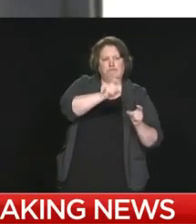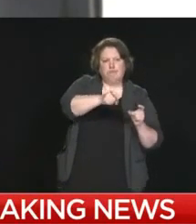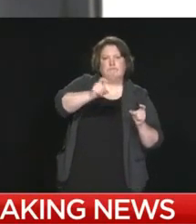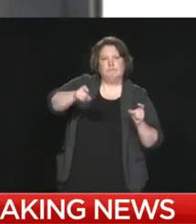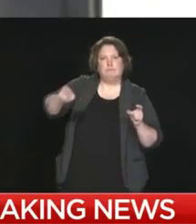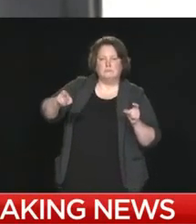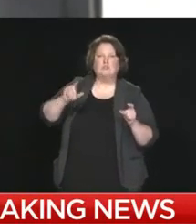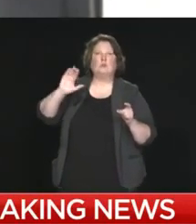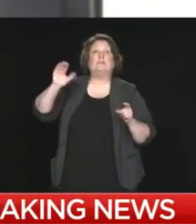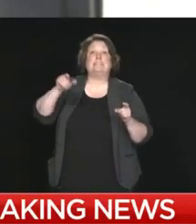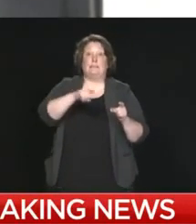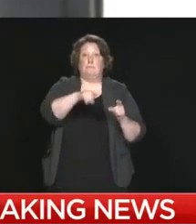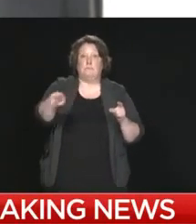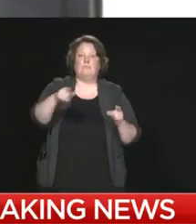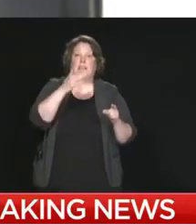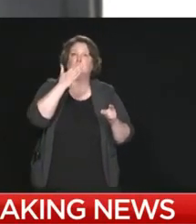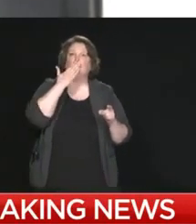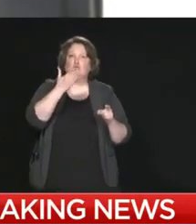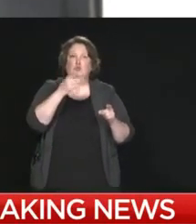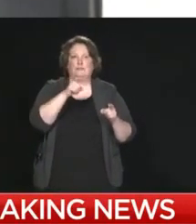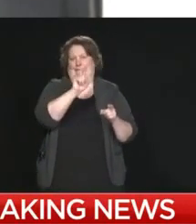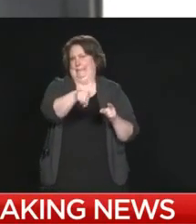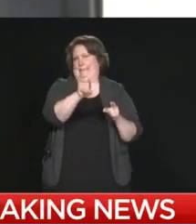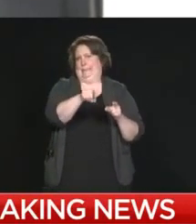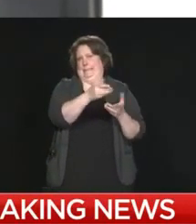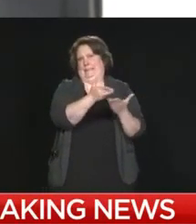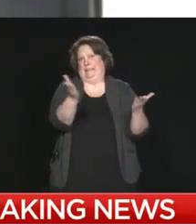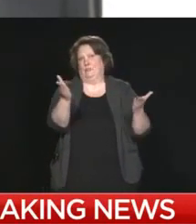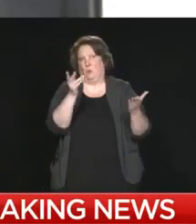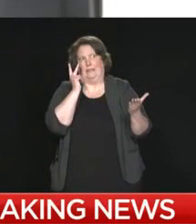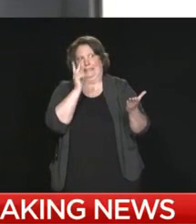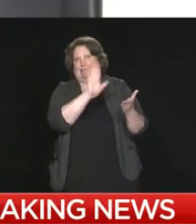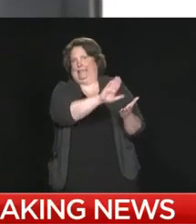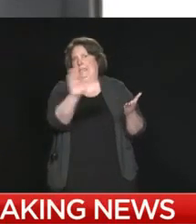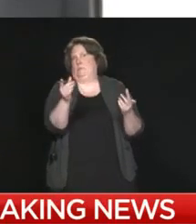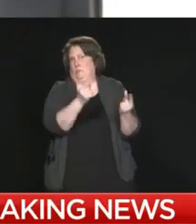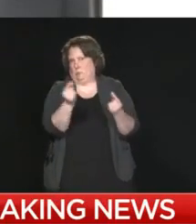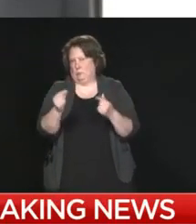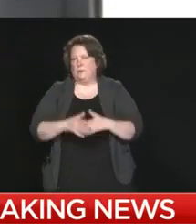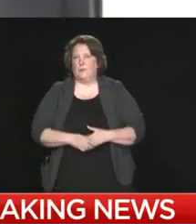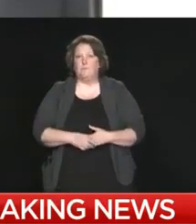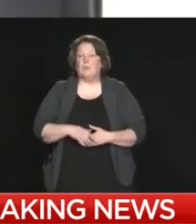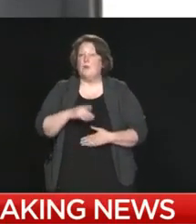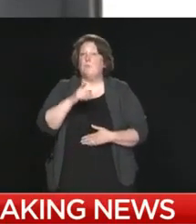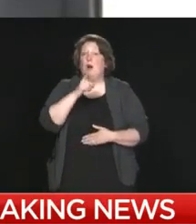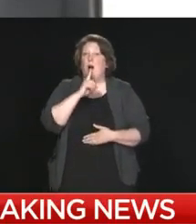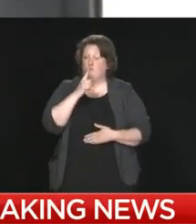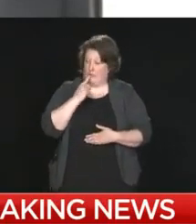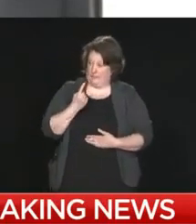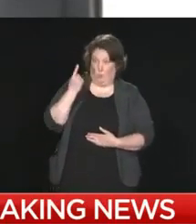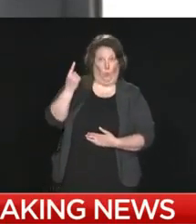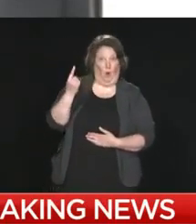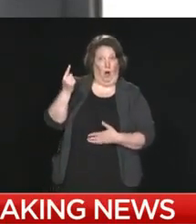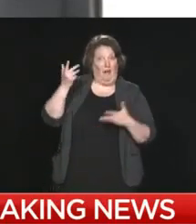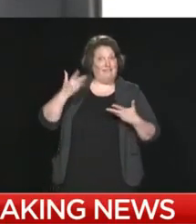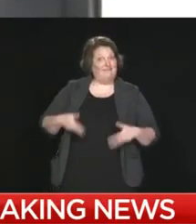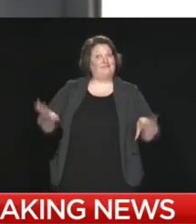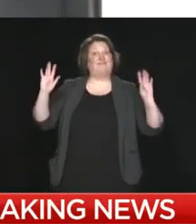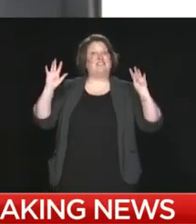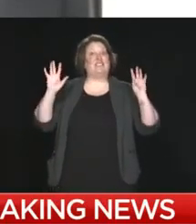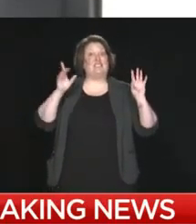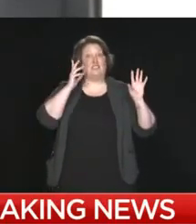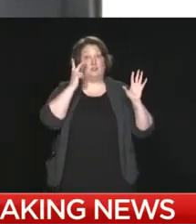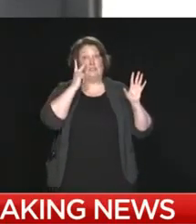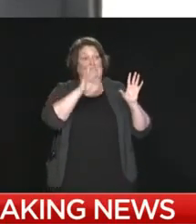for greater transparency. But of course, it is only one measure amongst many, many things that we need to do to